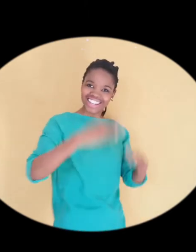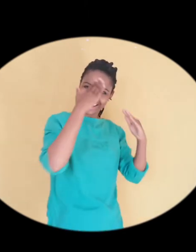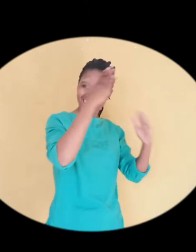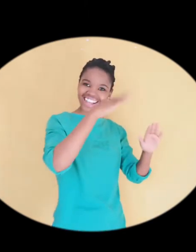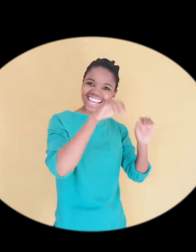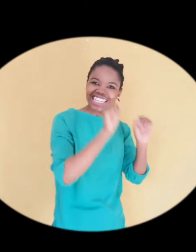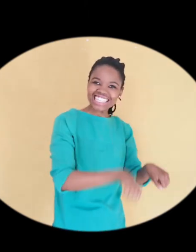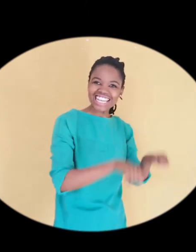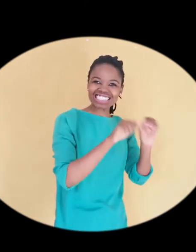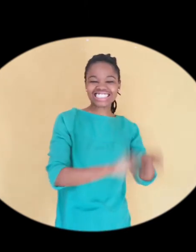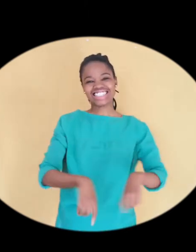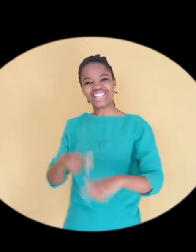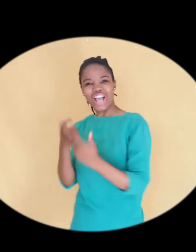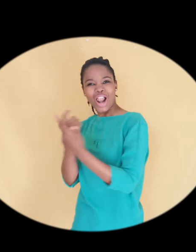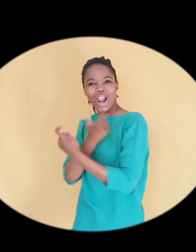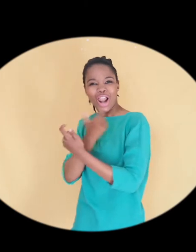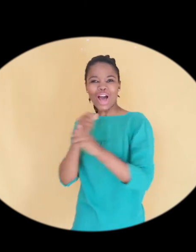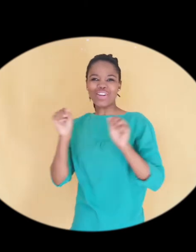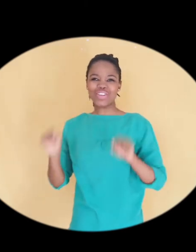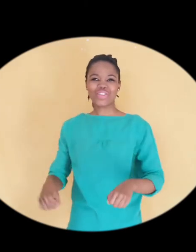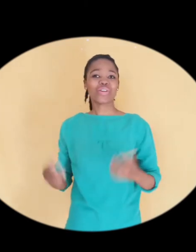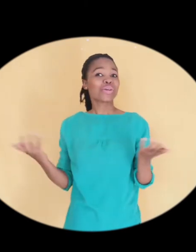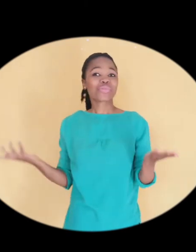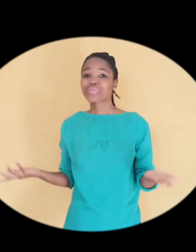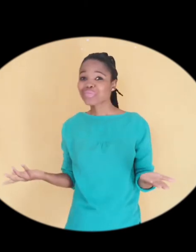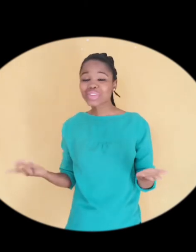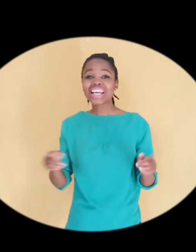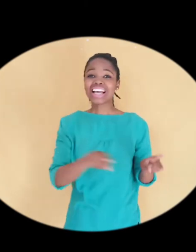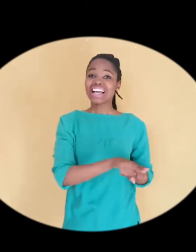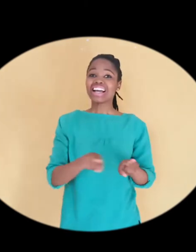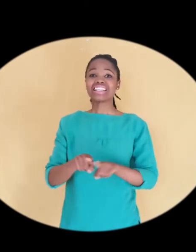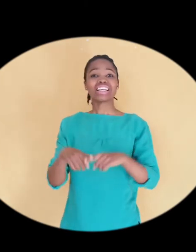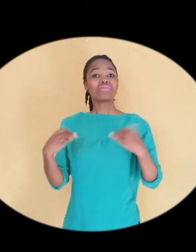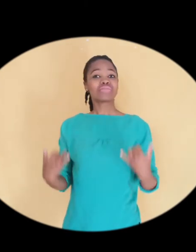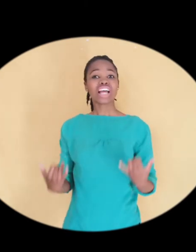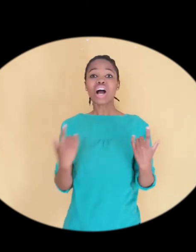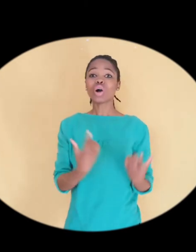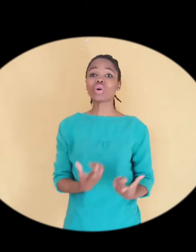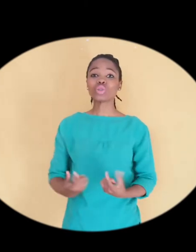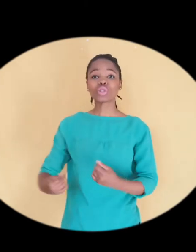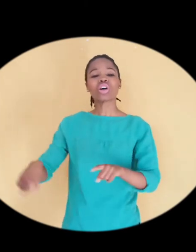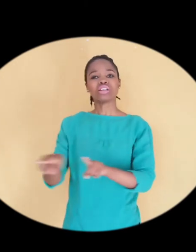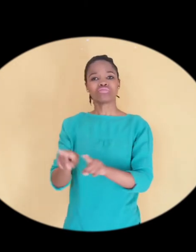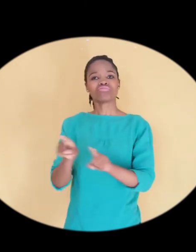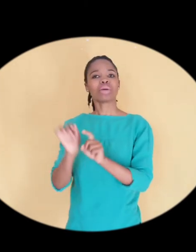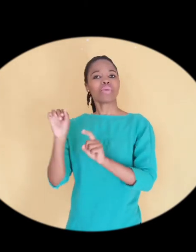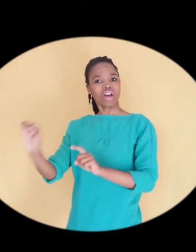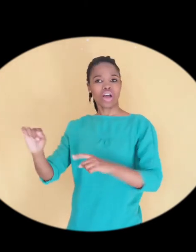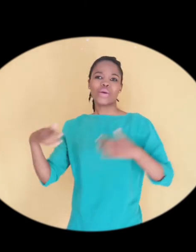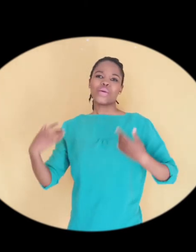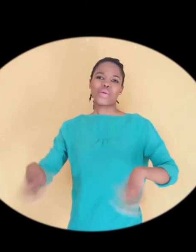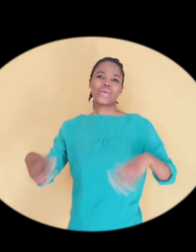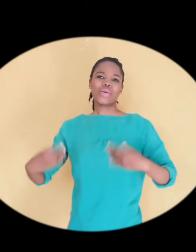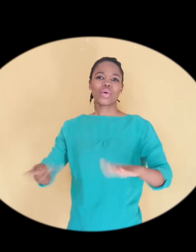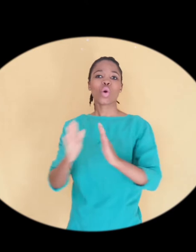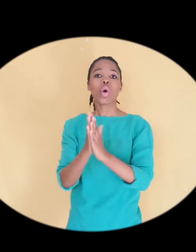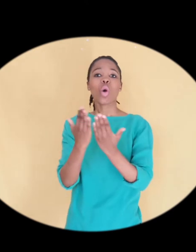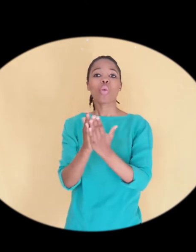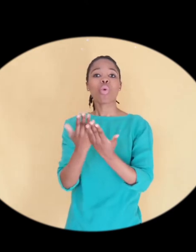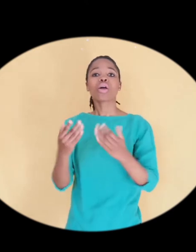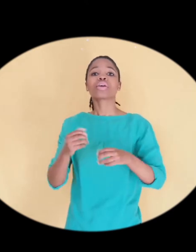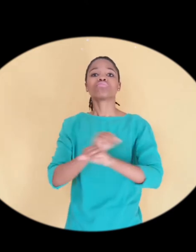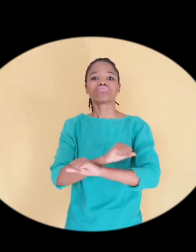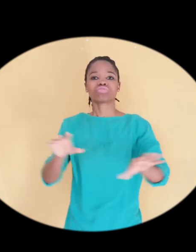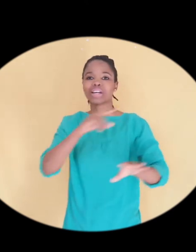Yeah, that's that correct. And we're going to discuss. She has a book out. It's